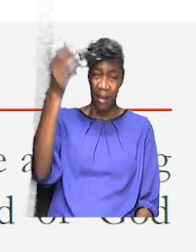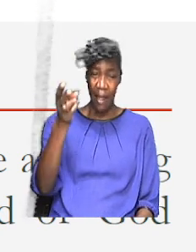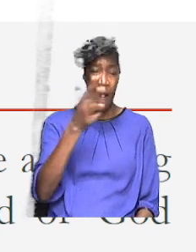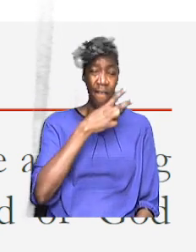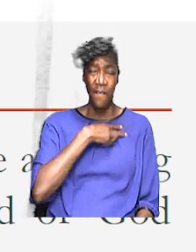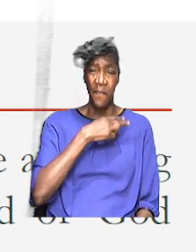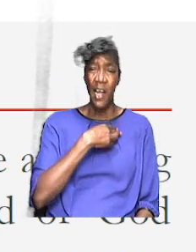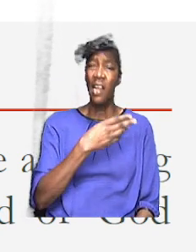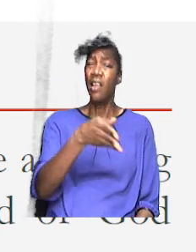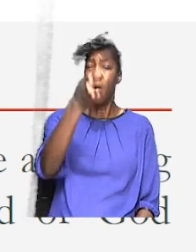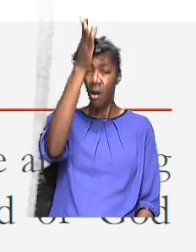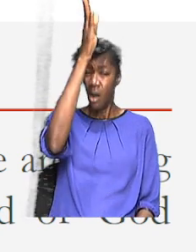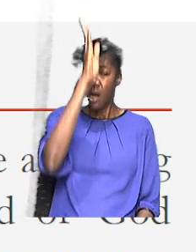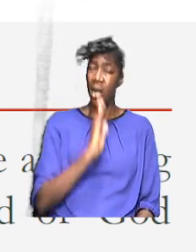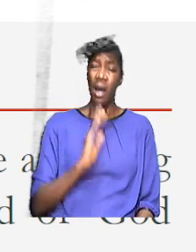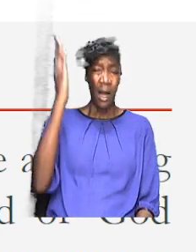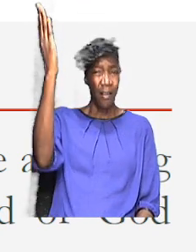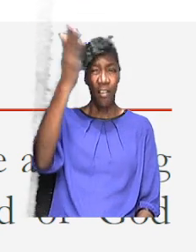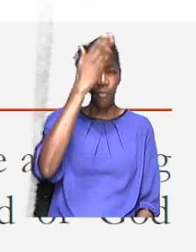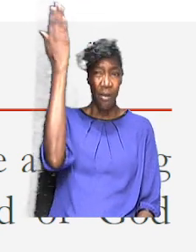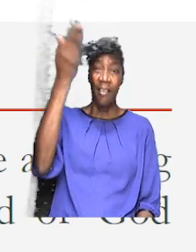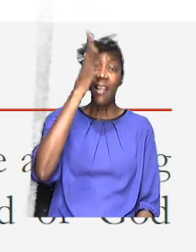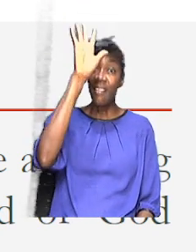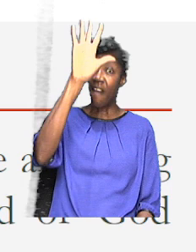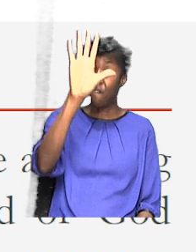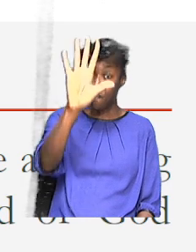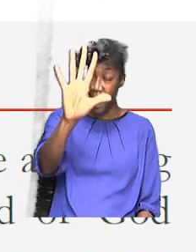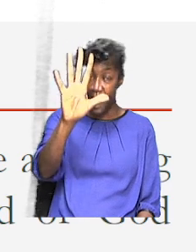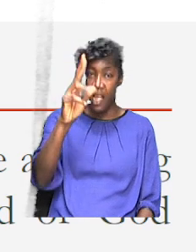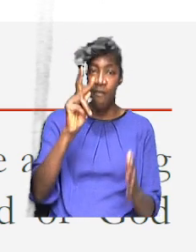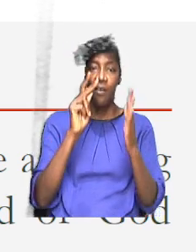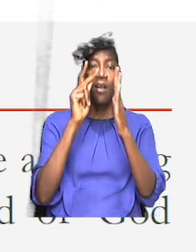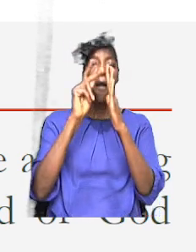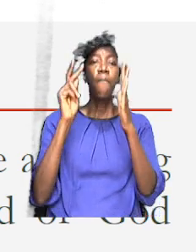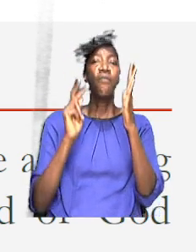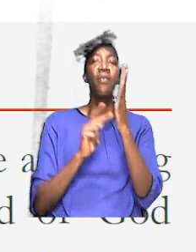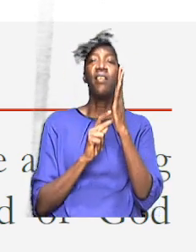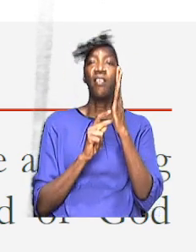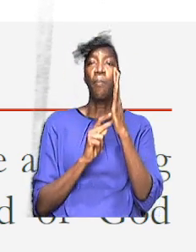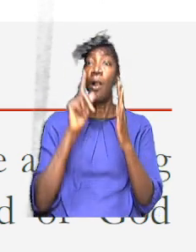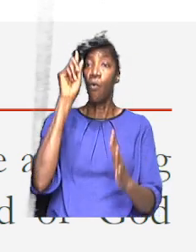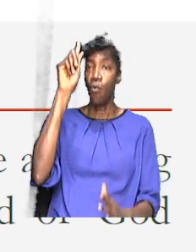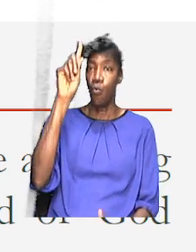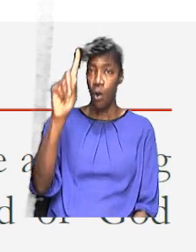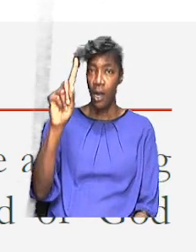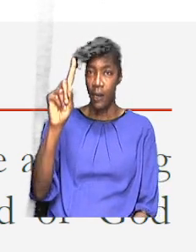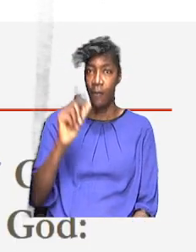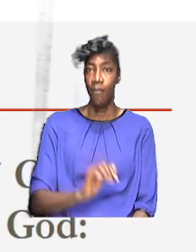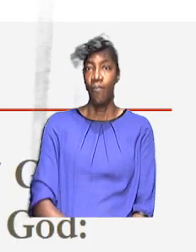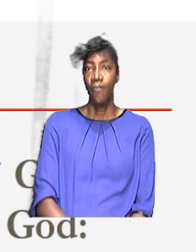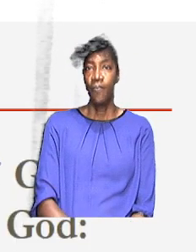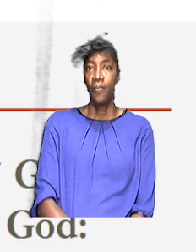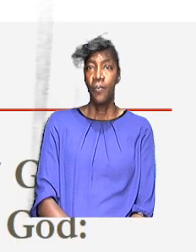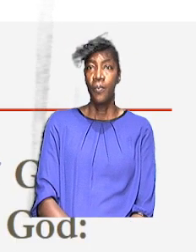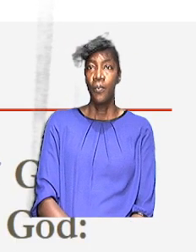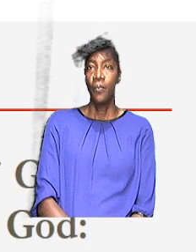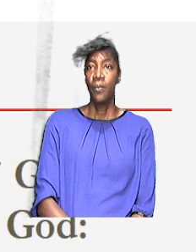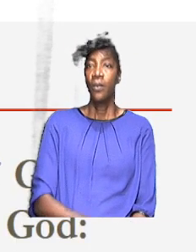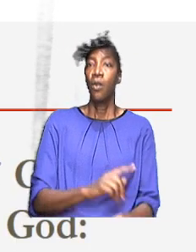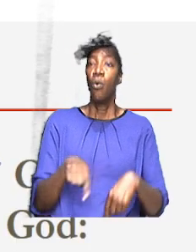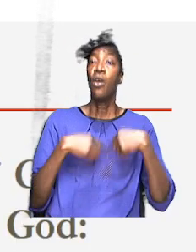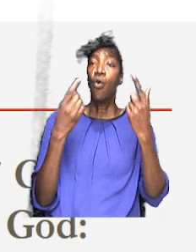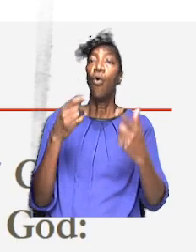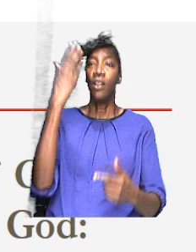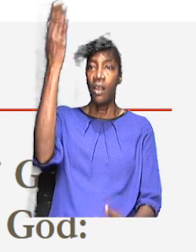in the presence of God. So let us look at five principles. Principle number one, whenever we go into